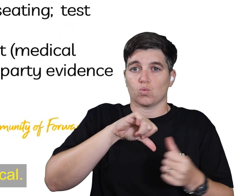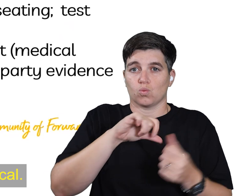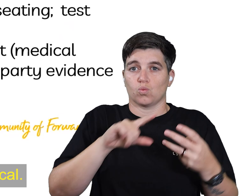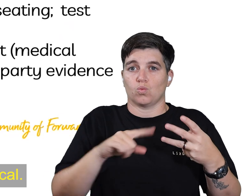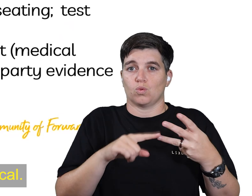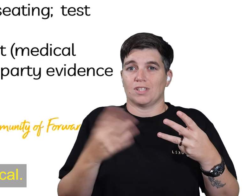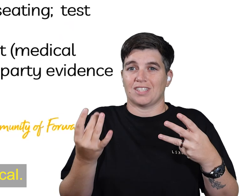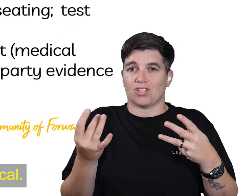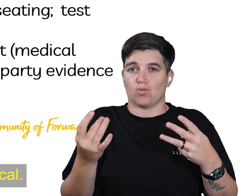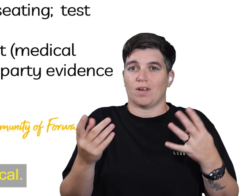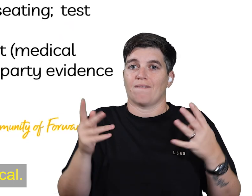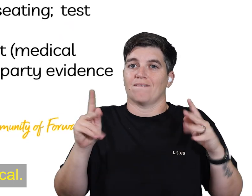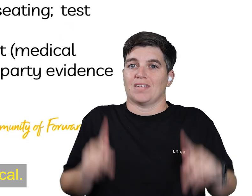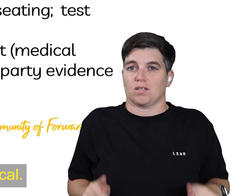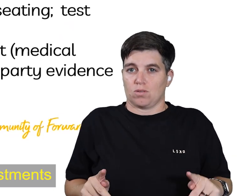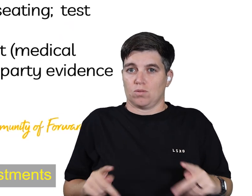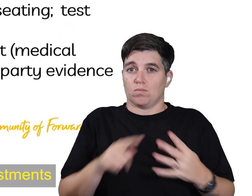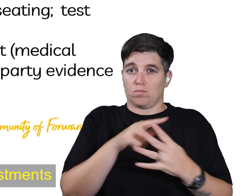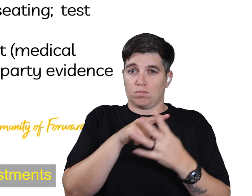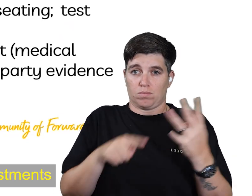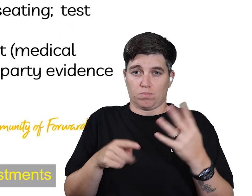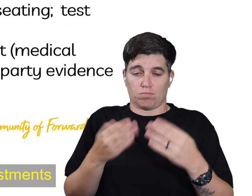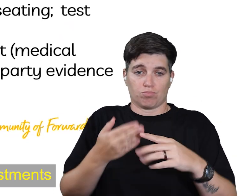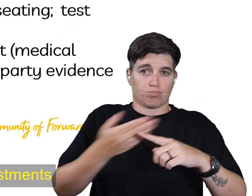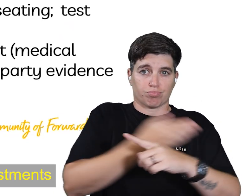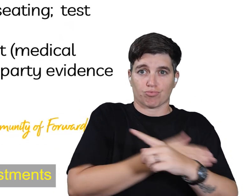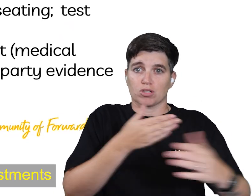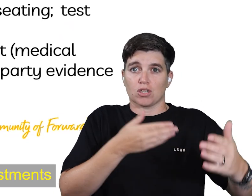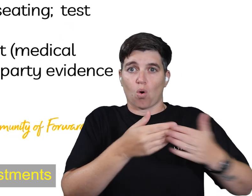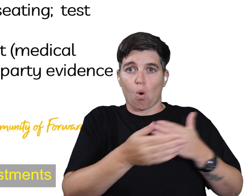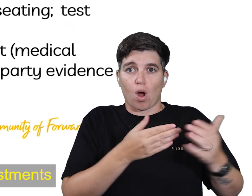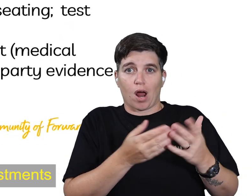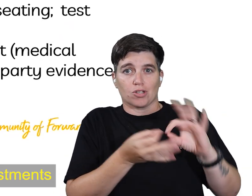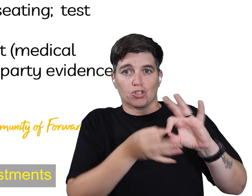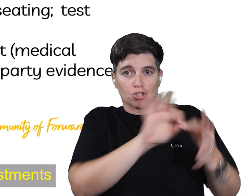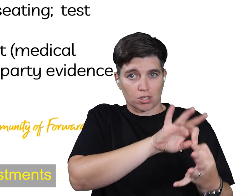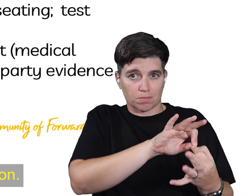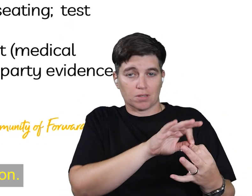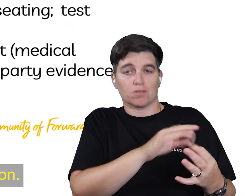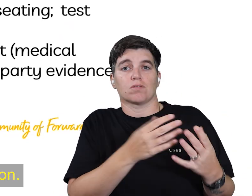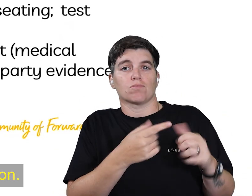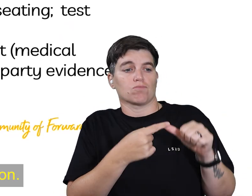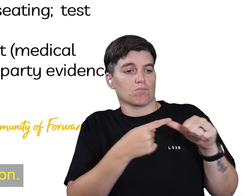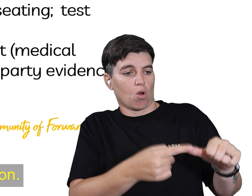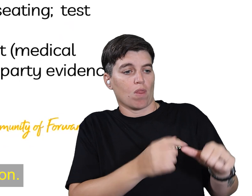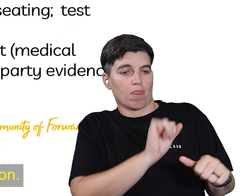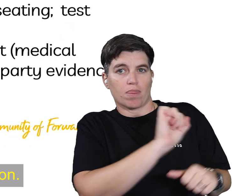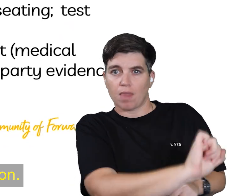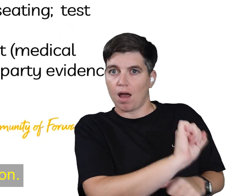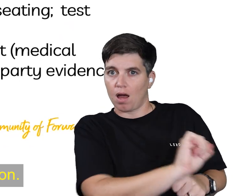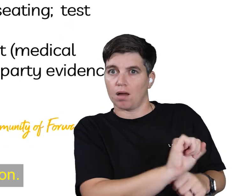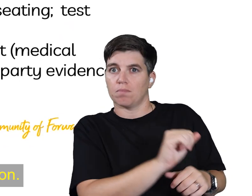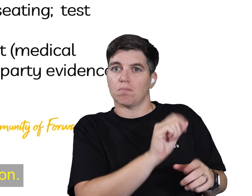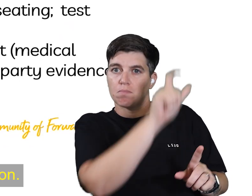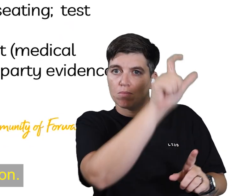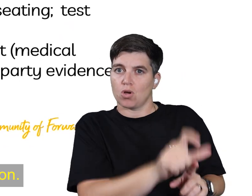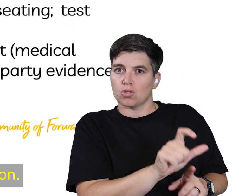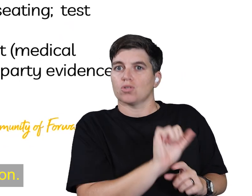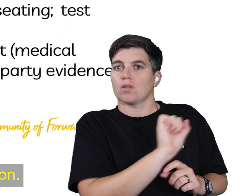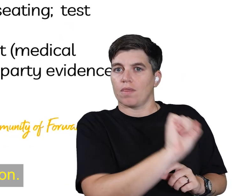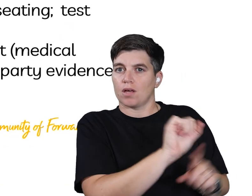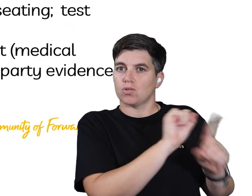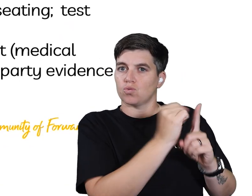social-emotional, sensory, and physical. These are pre-arranged arrangements or adjustments that are responsive to the impact of the